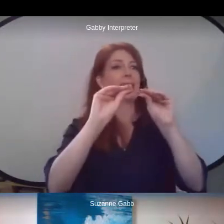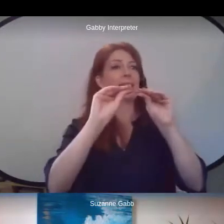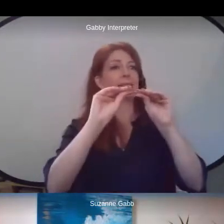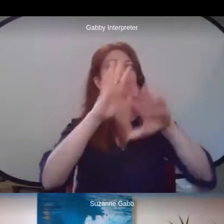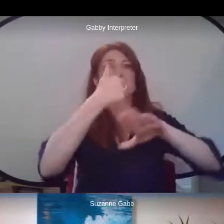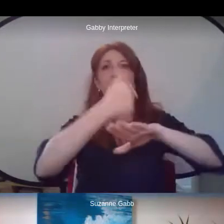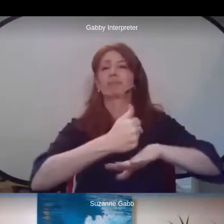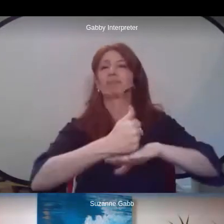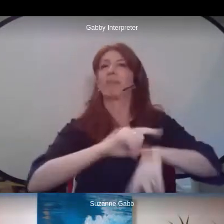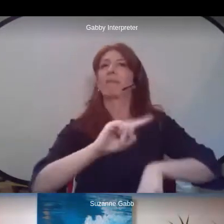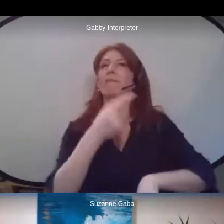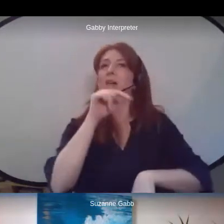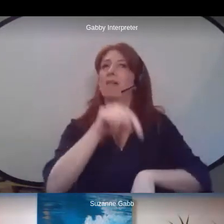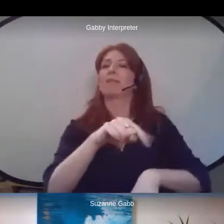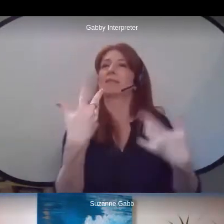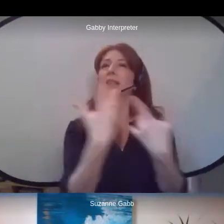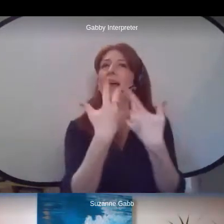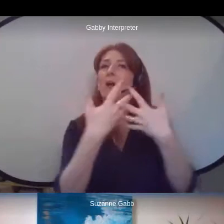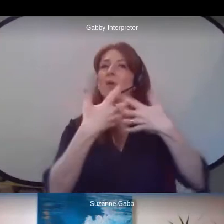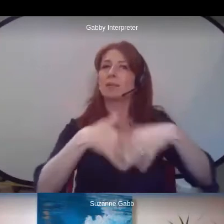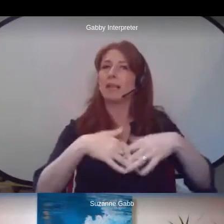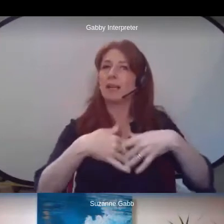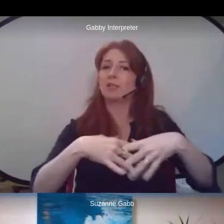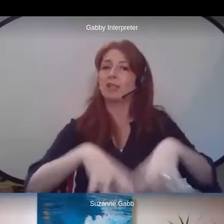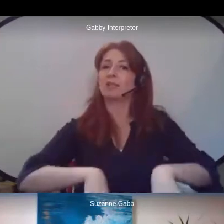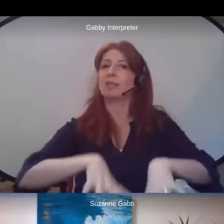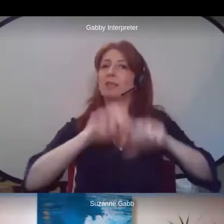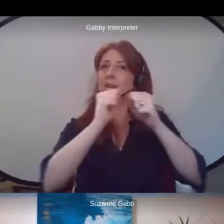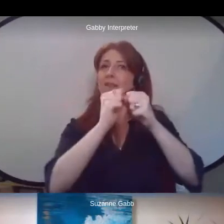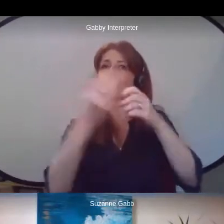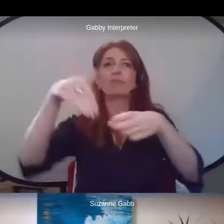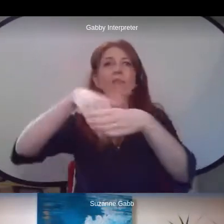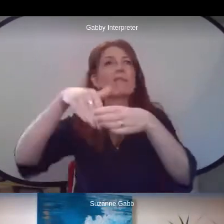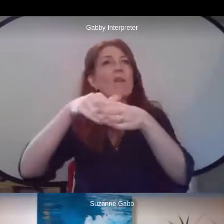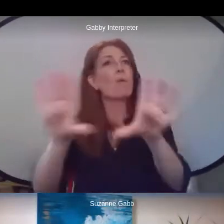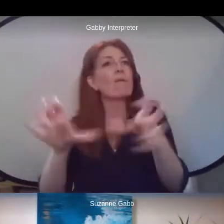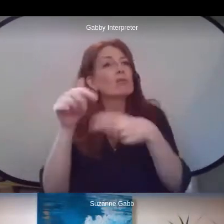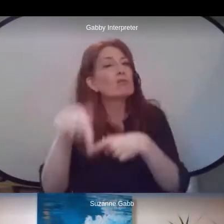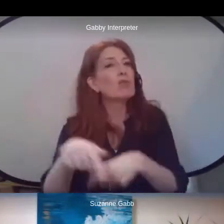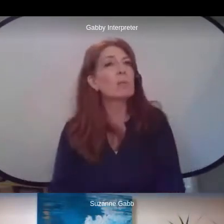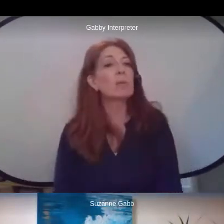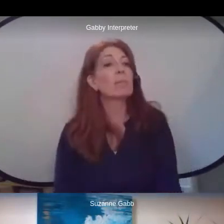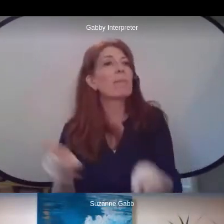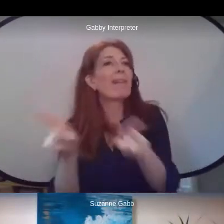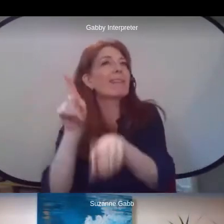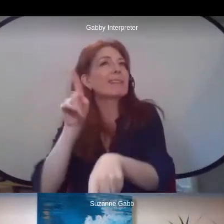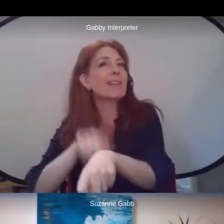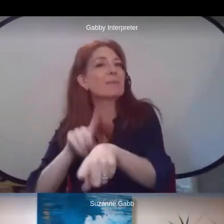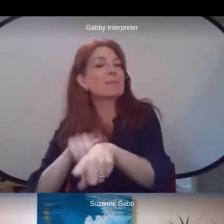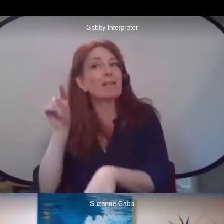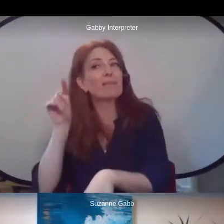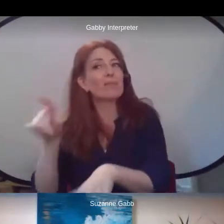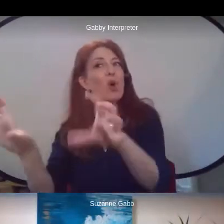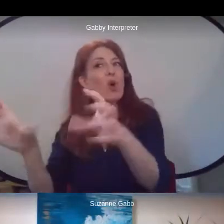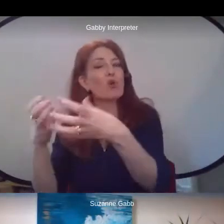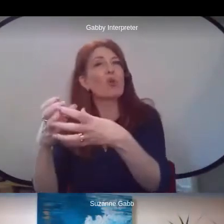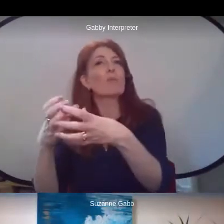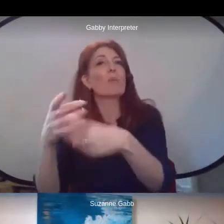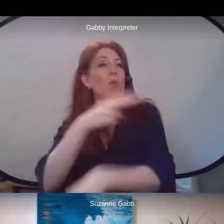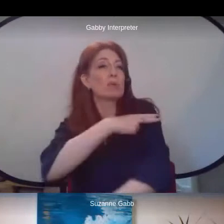their tech's got to come into the sector as such, and but at the same time educate frontline